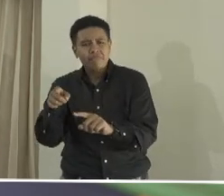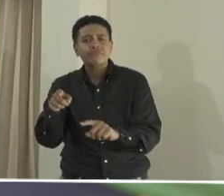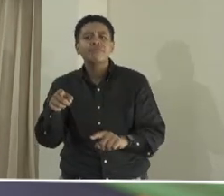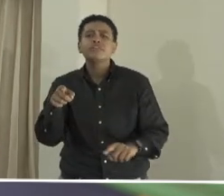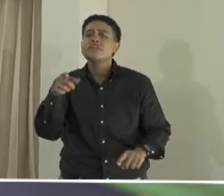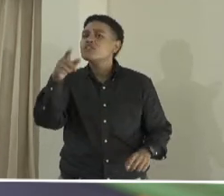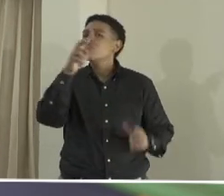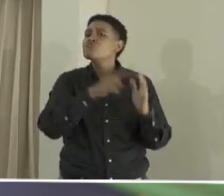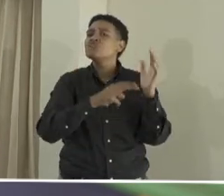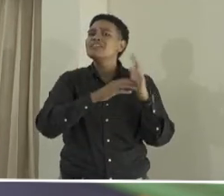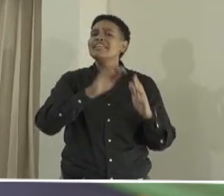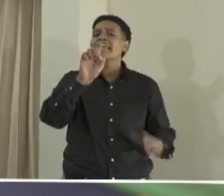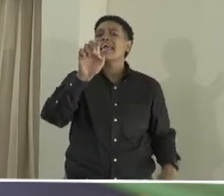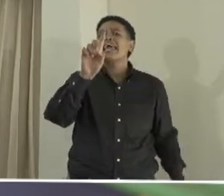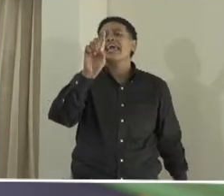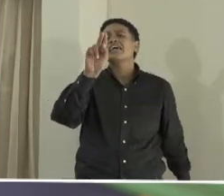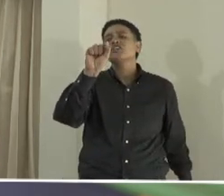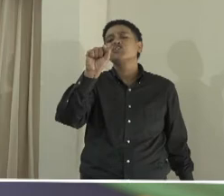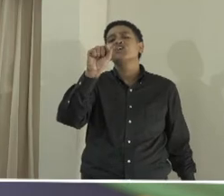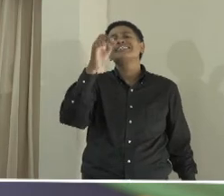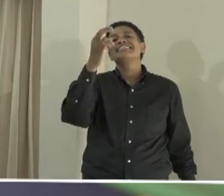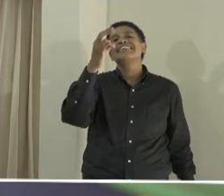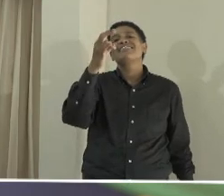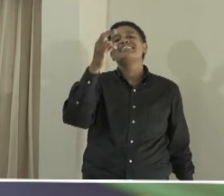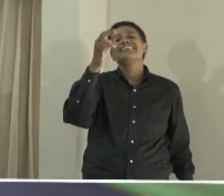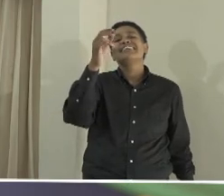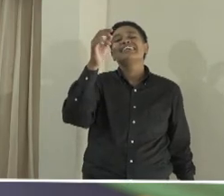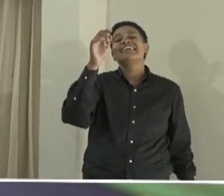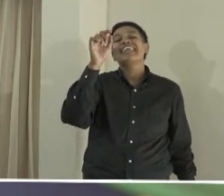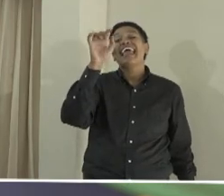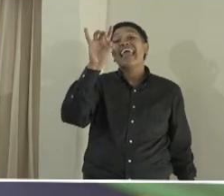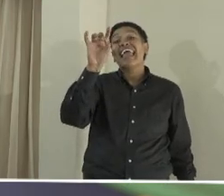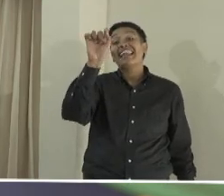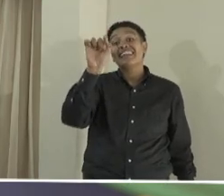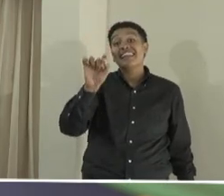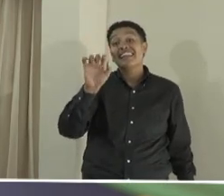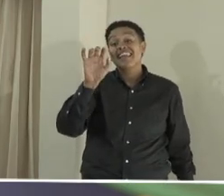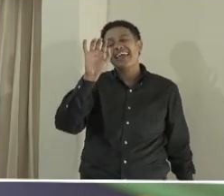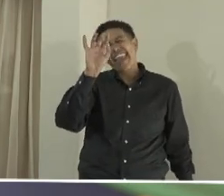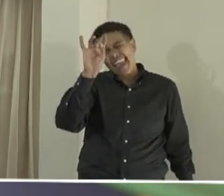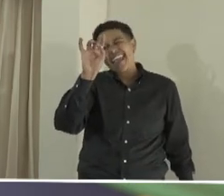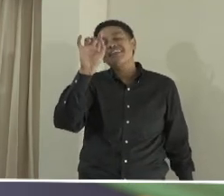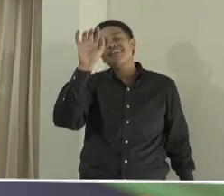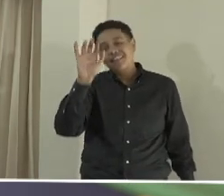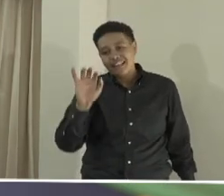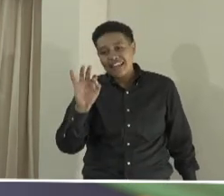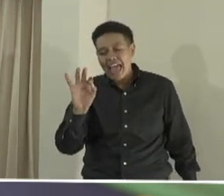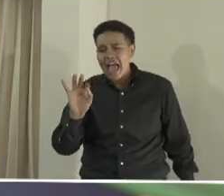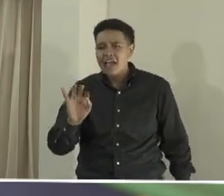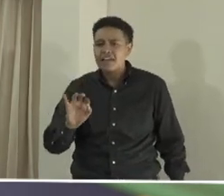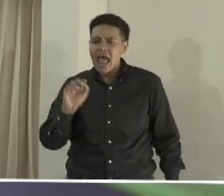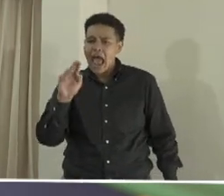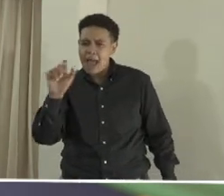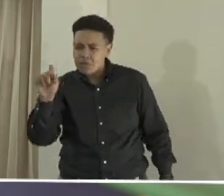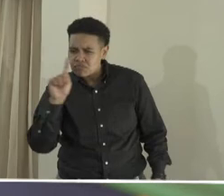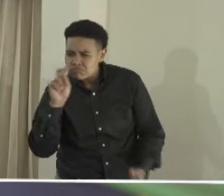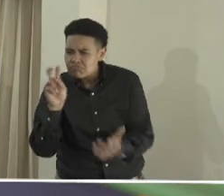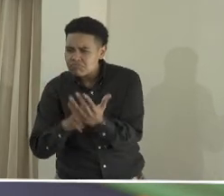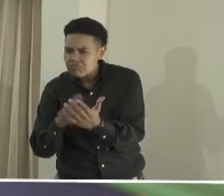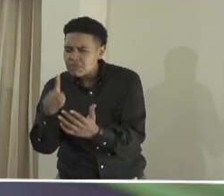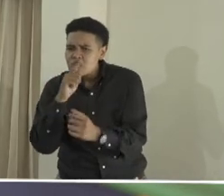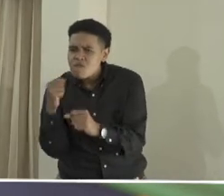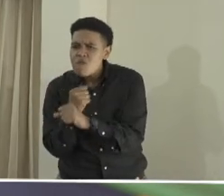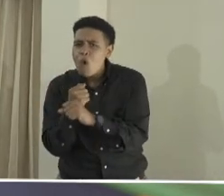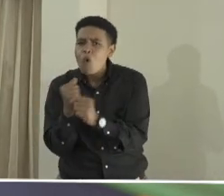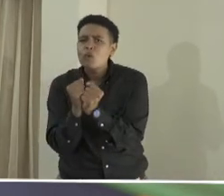Exodus 17, 18, 8 and 9, "Then came Amalek and fought with